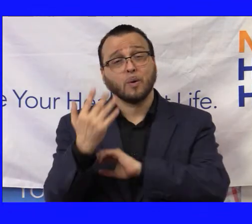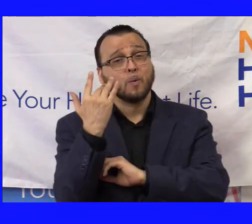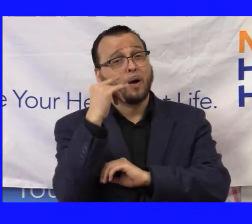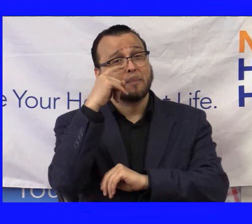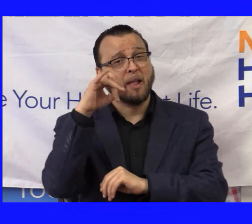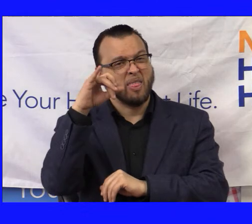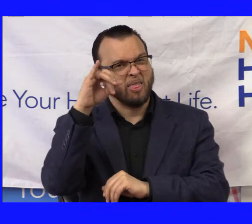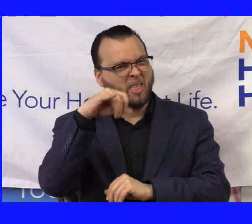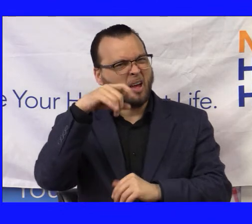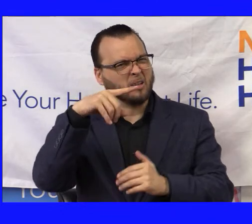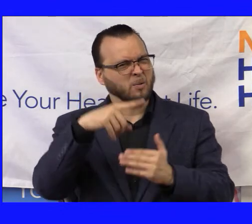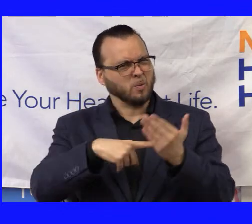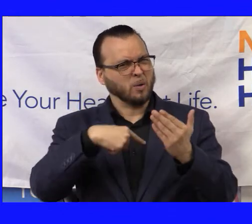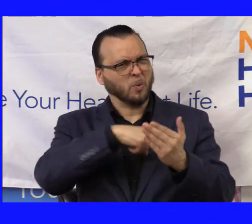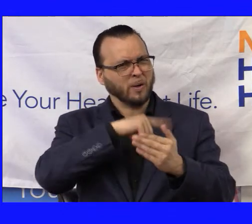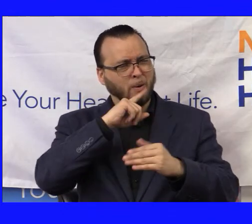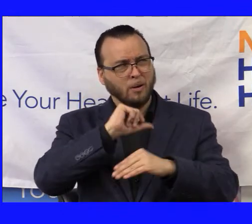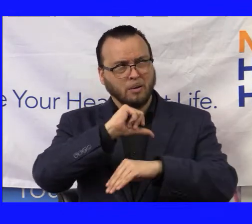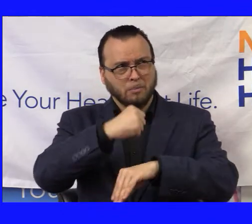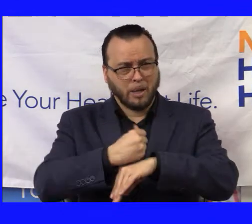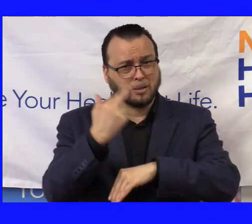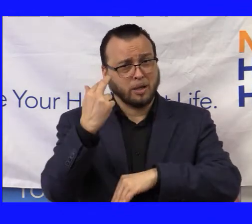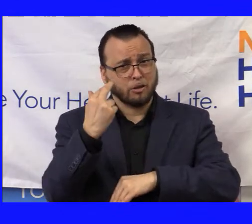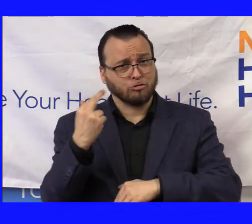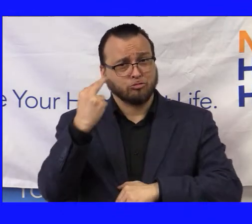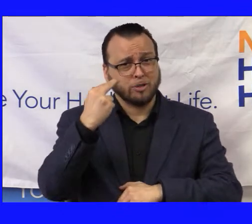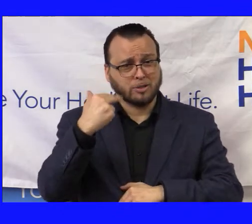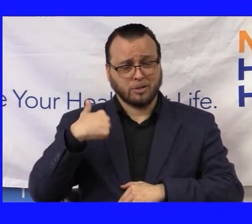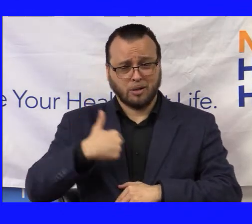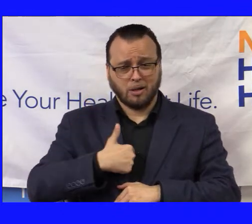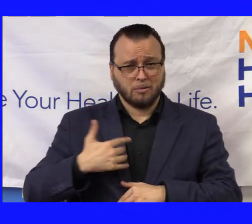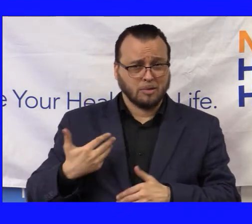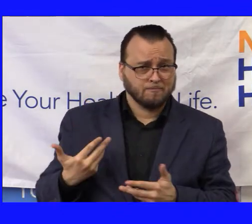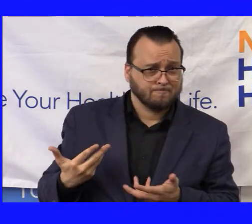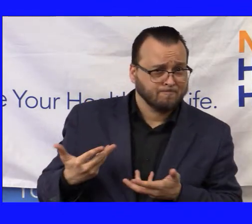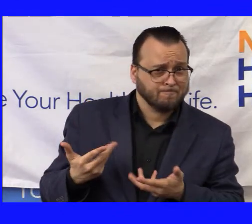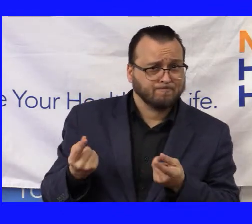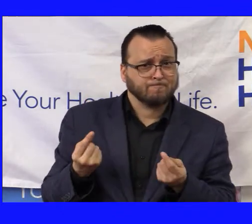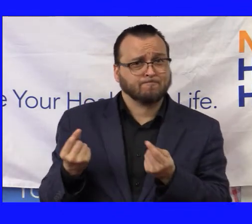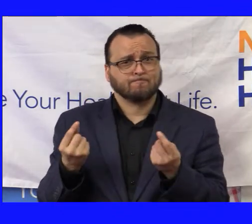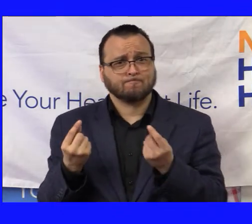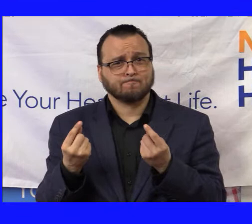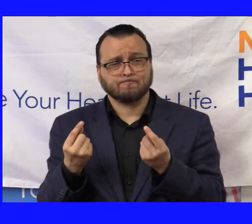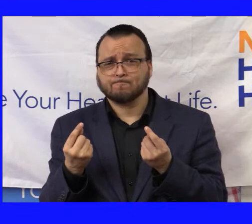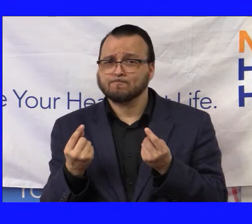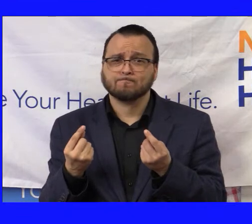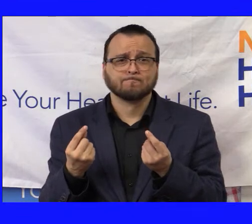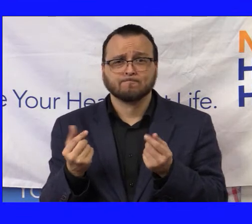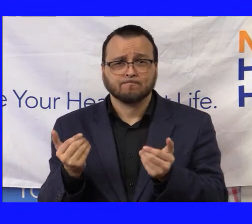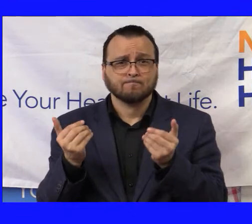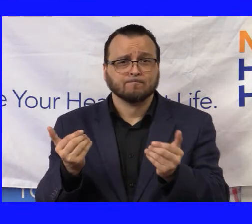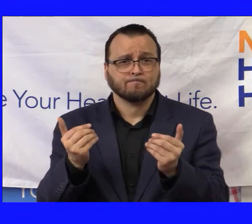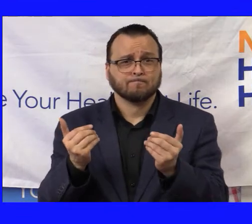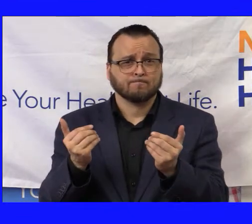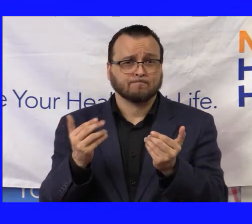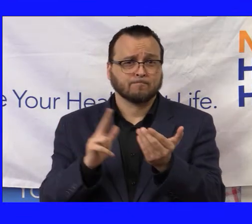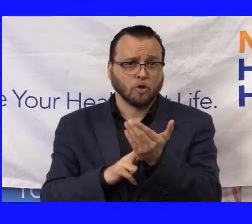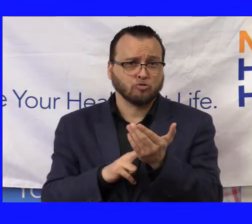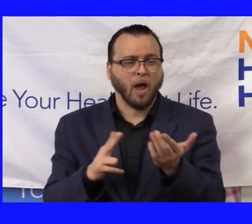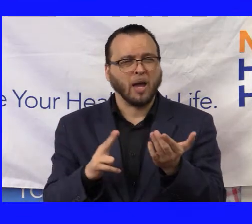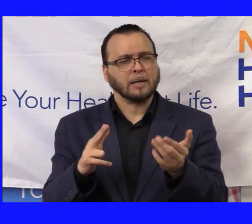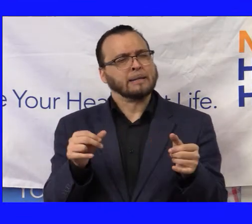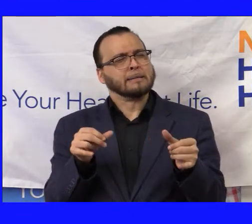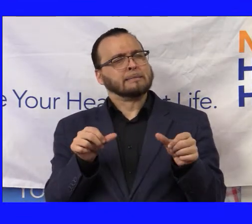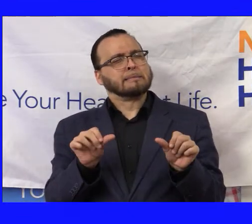we are basing the premise of why kind of going the contract. Still, I